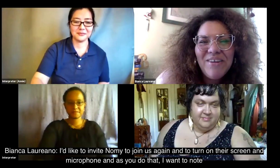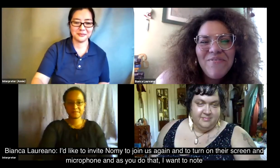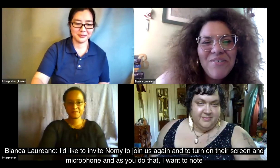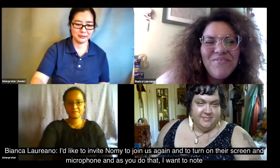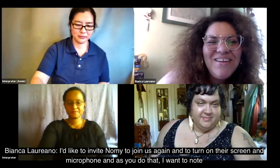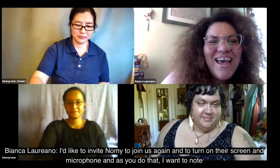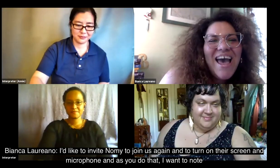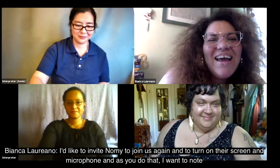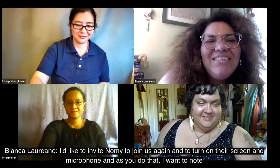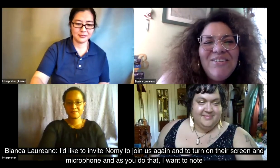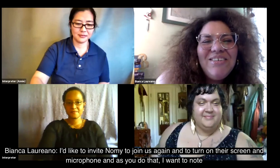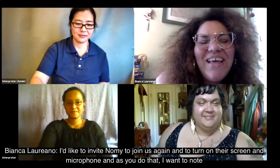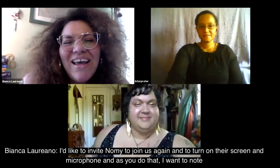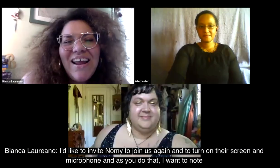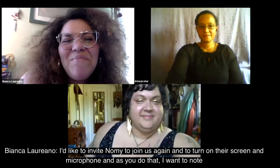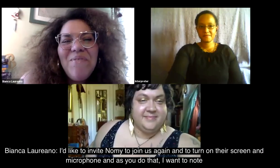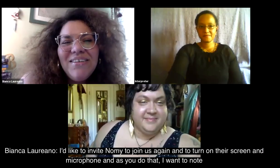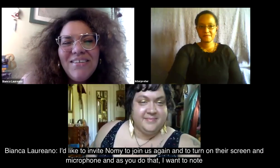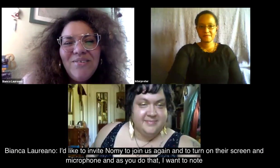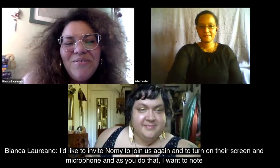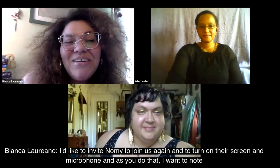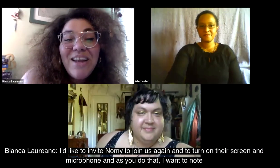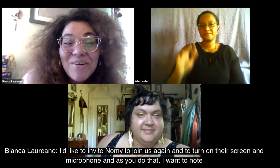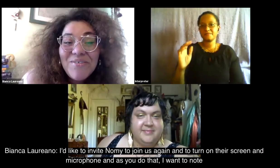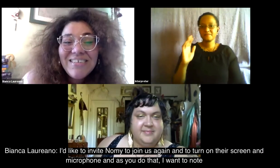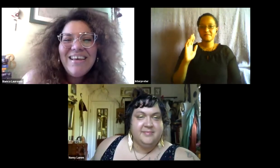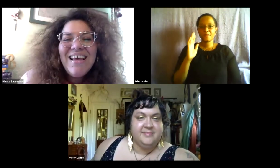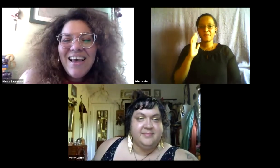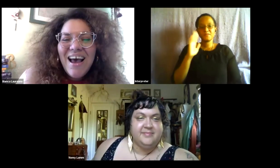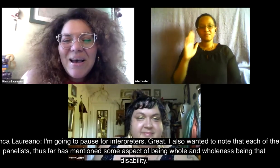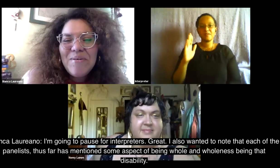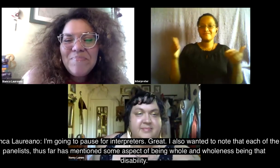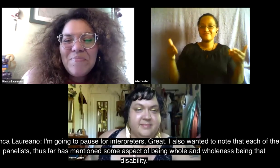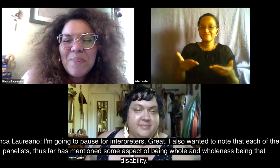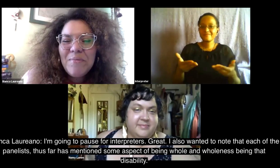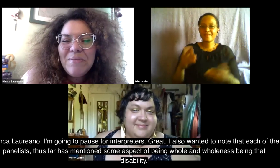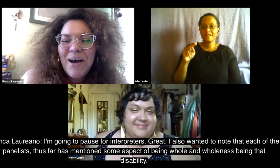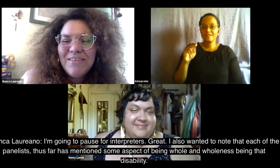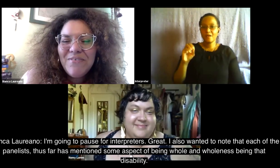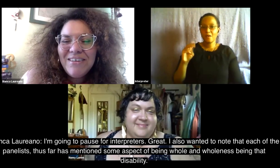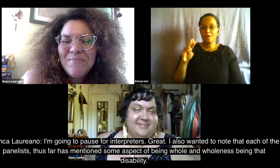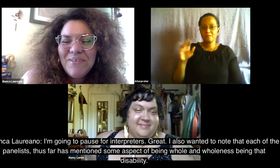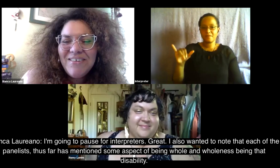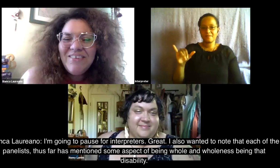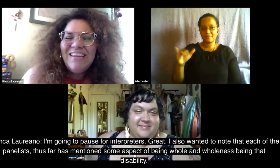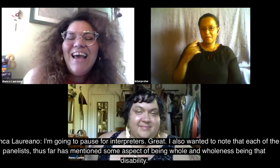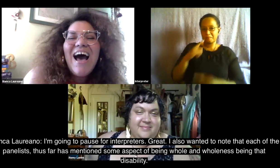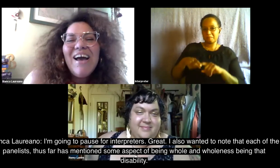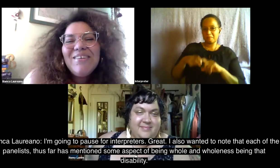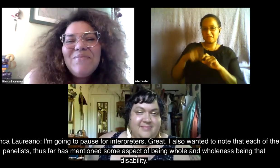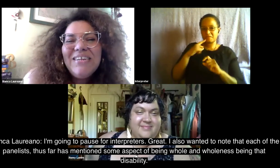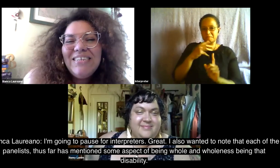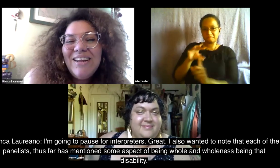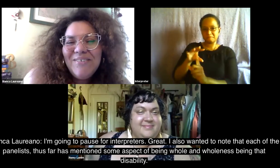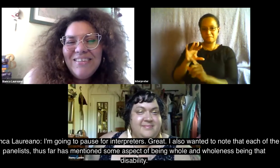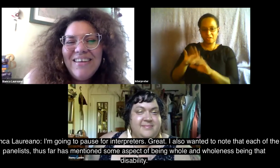and microphone and as you do that i want to note um i'm going to pause for our interpreters great i